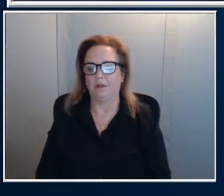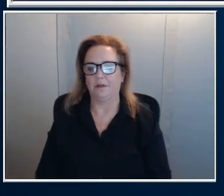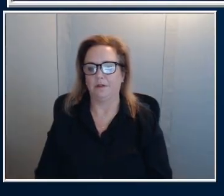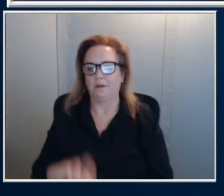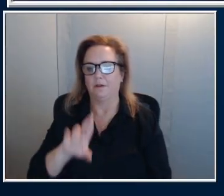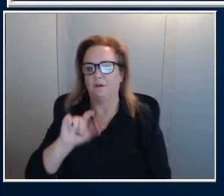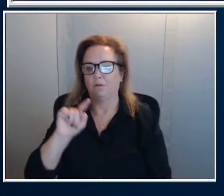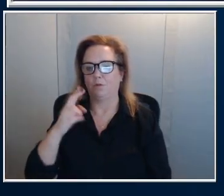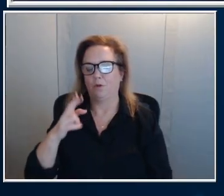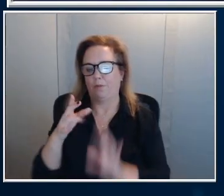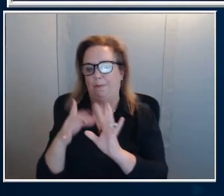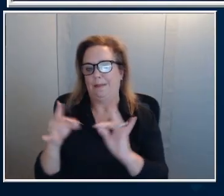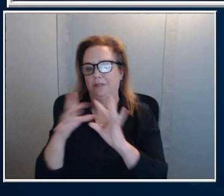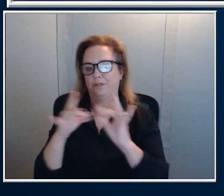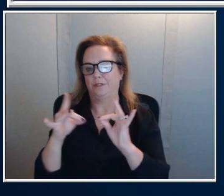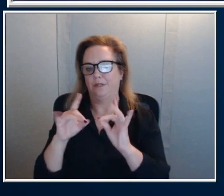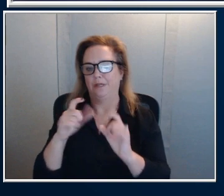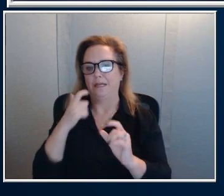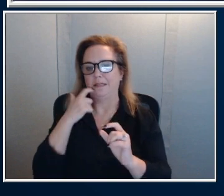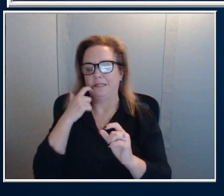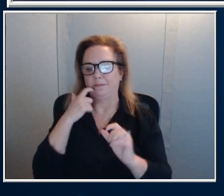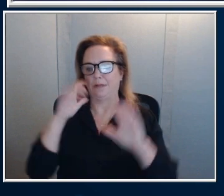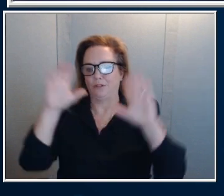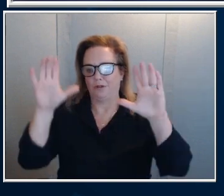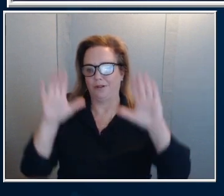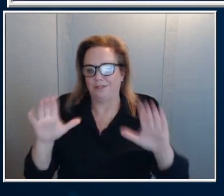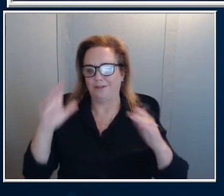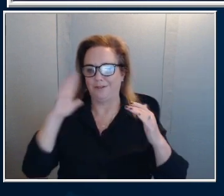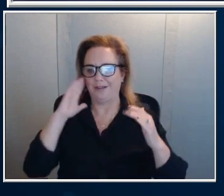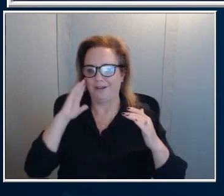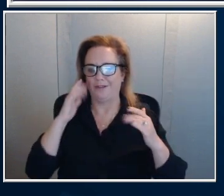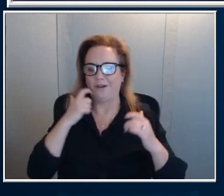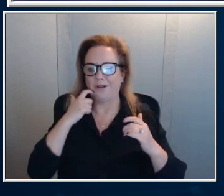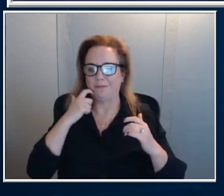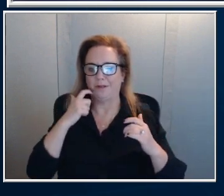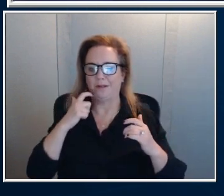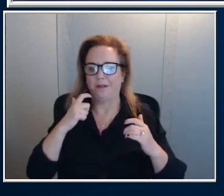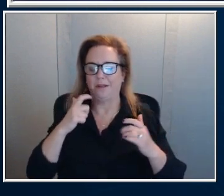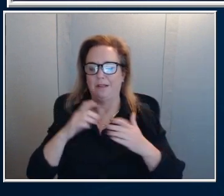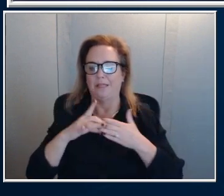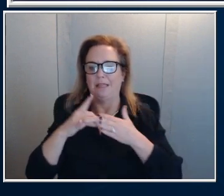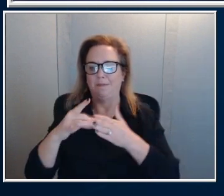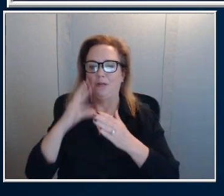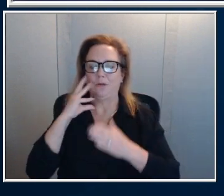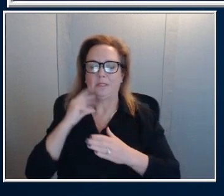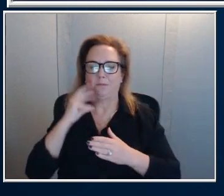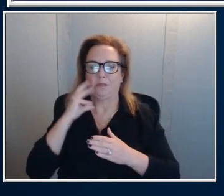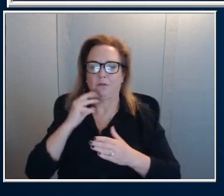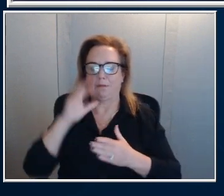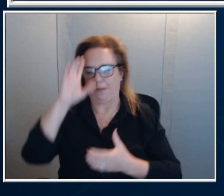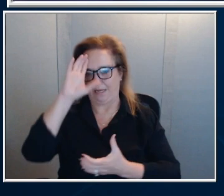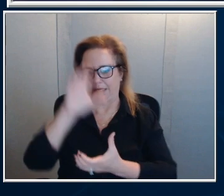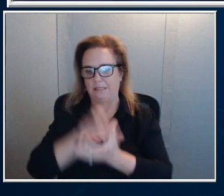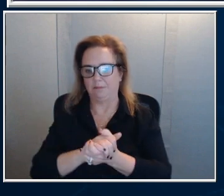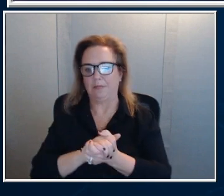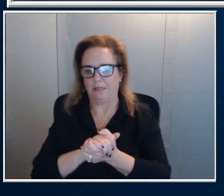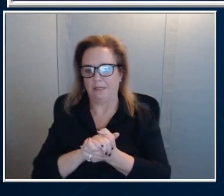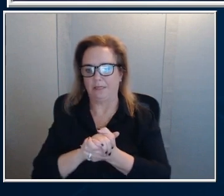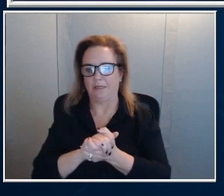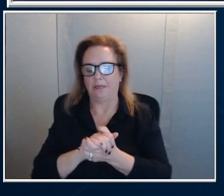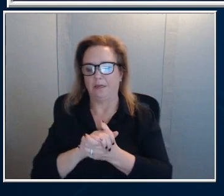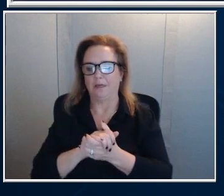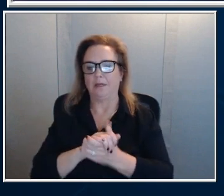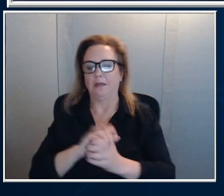just mentioned dispatchers are awesome. We know they are. She said they led me through an experience with my husband. The paramedics